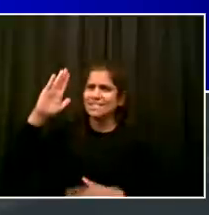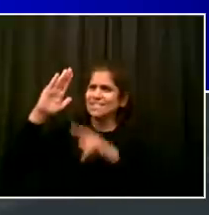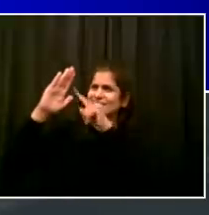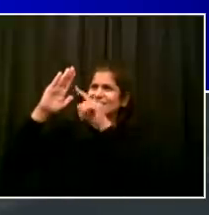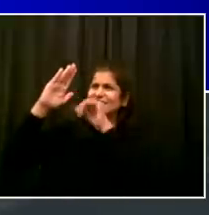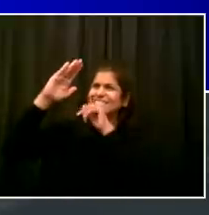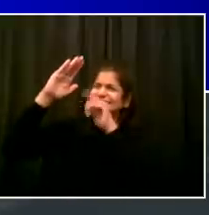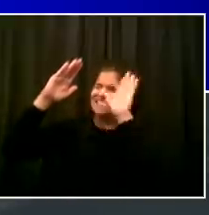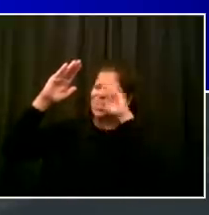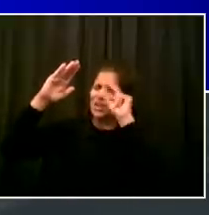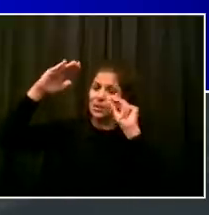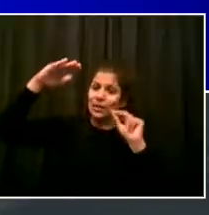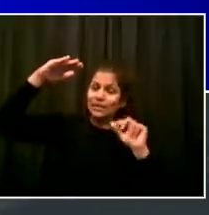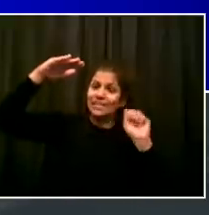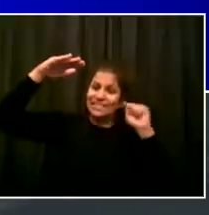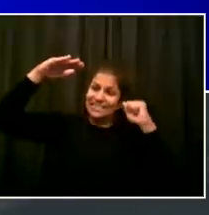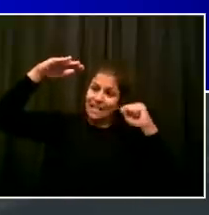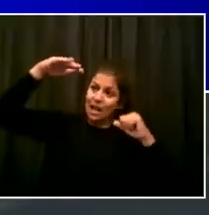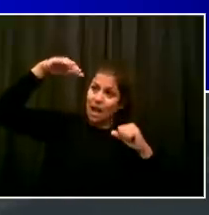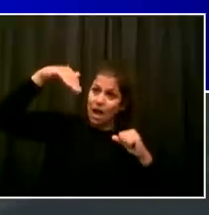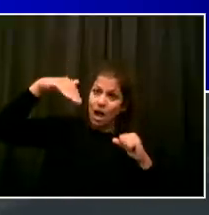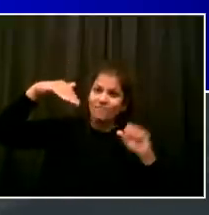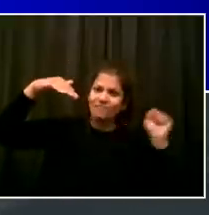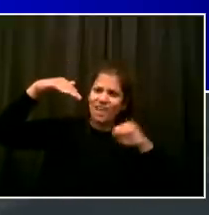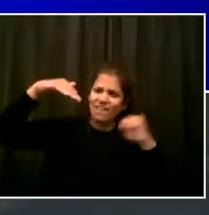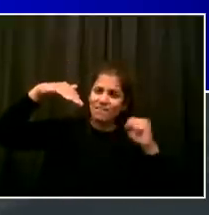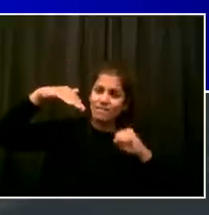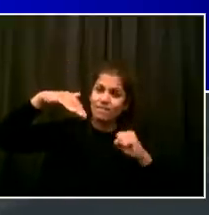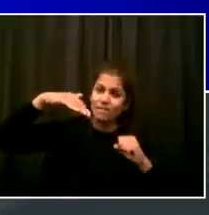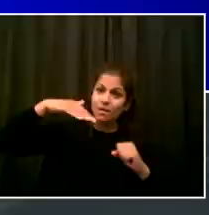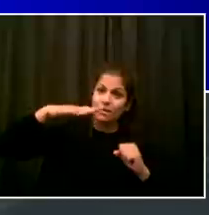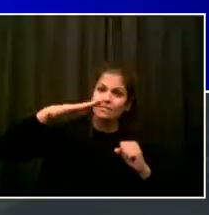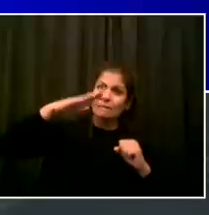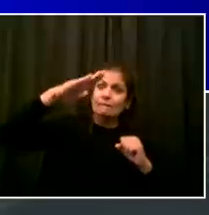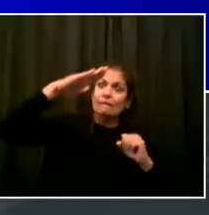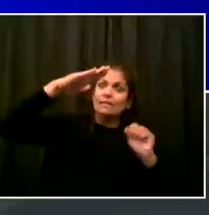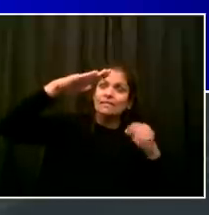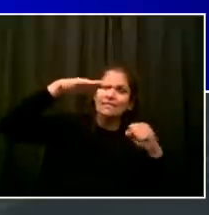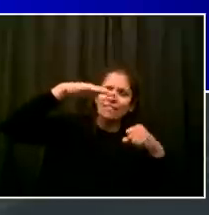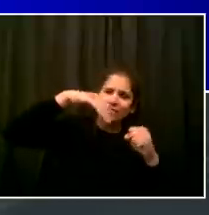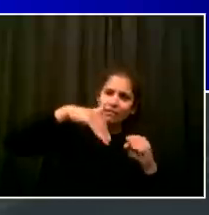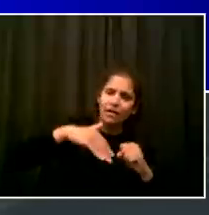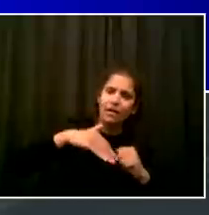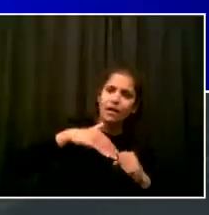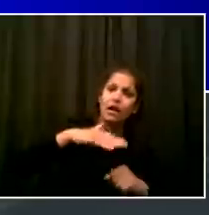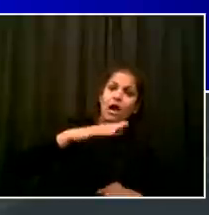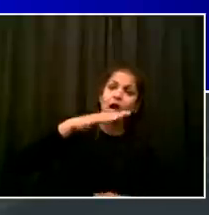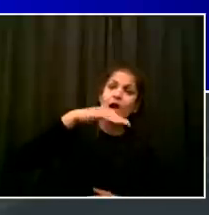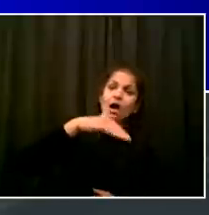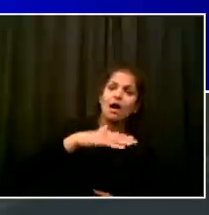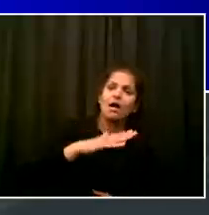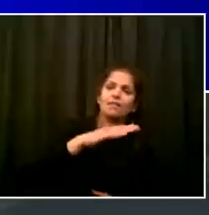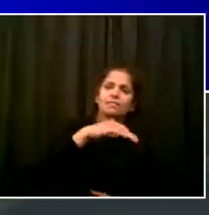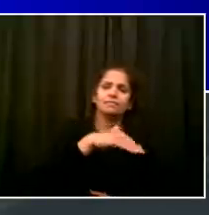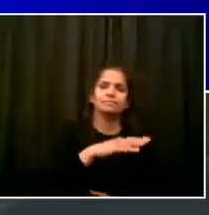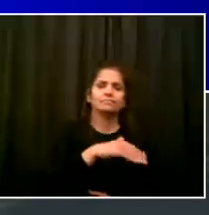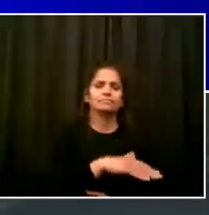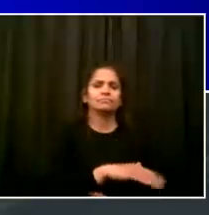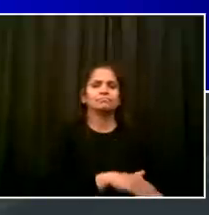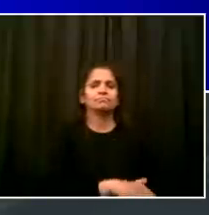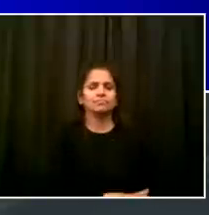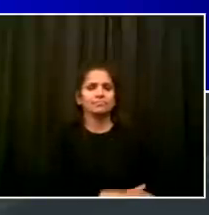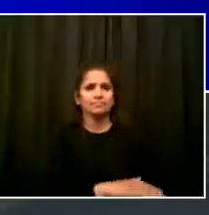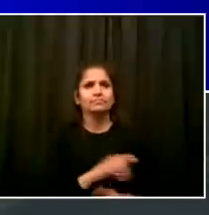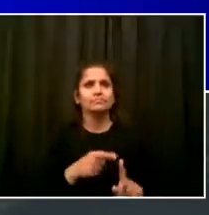downs, but what's gotten interesting is the ups and downs have been happening in a pretty narrow bandwidth. More and more what we're seeing is sustained